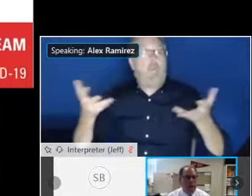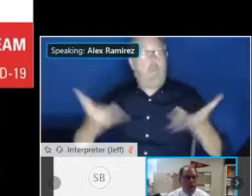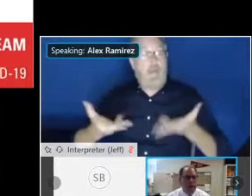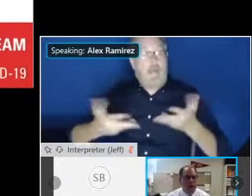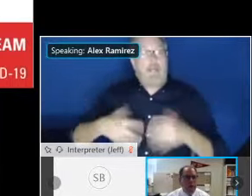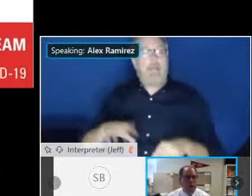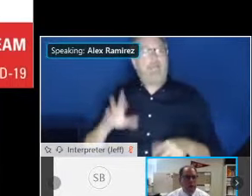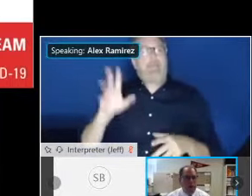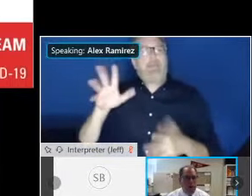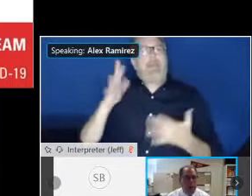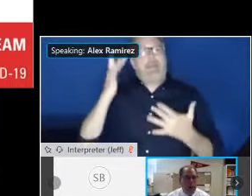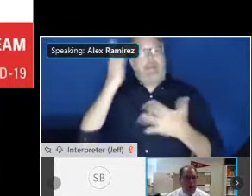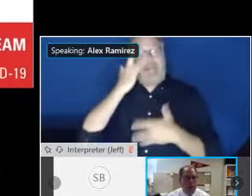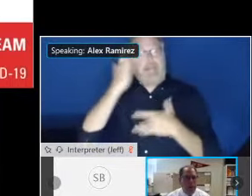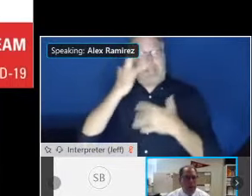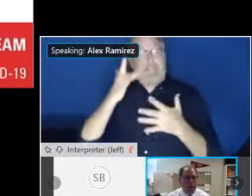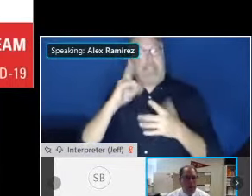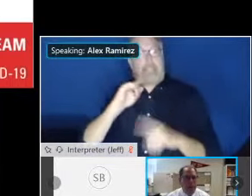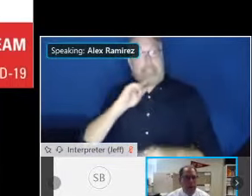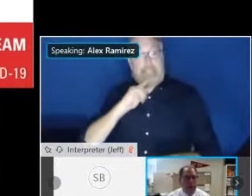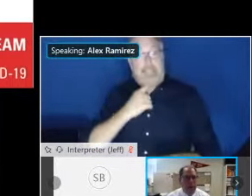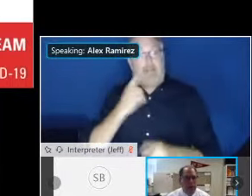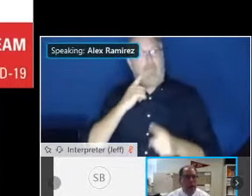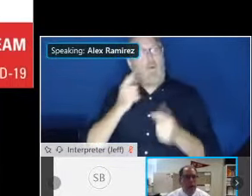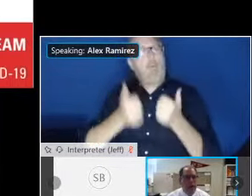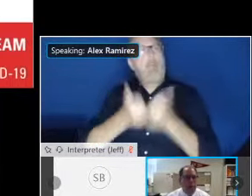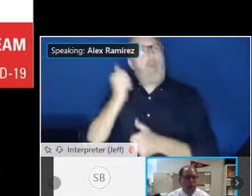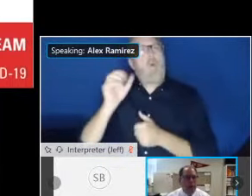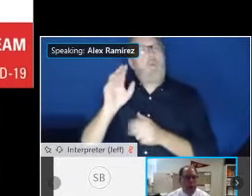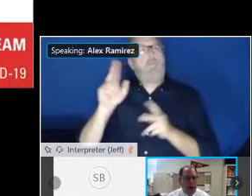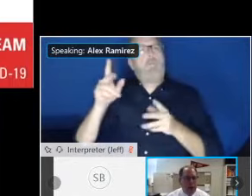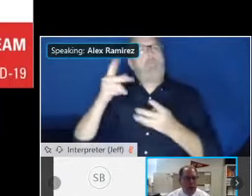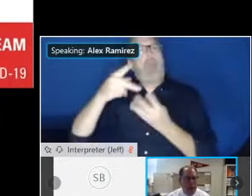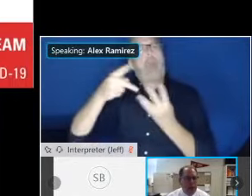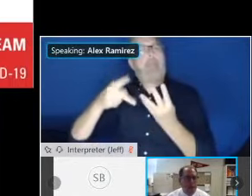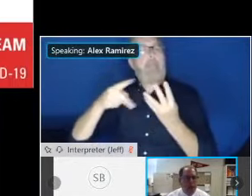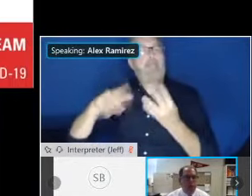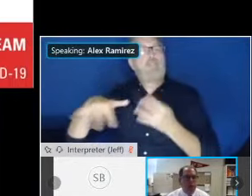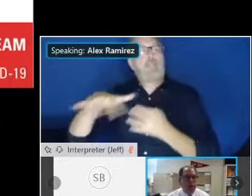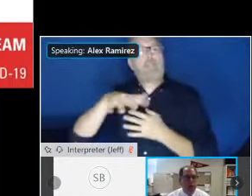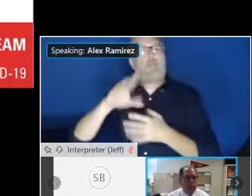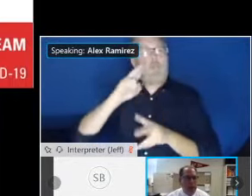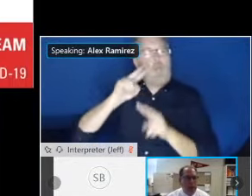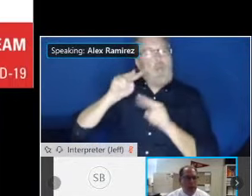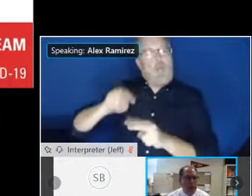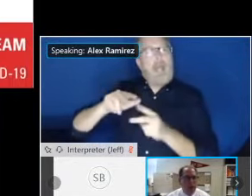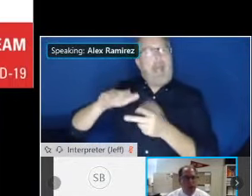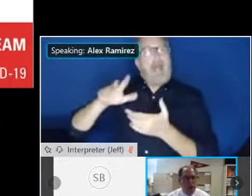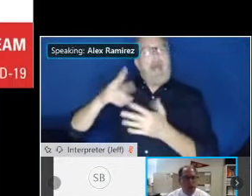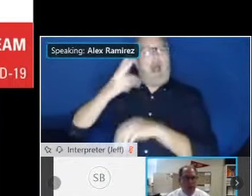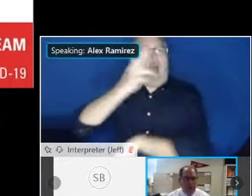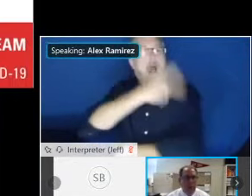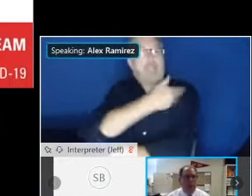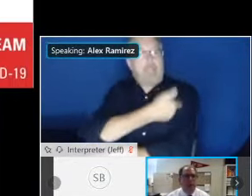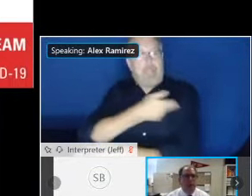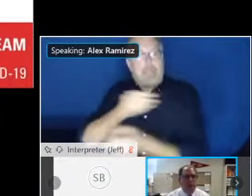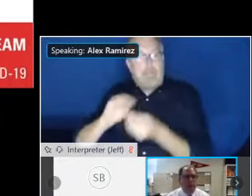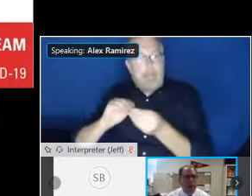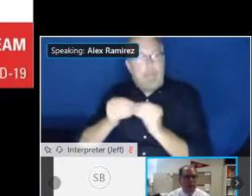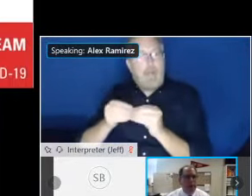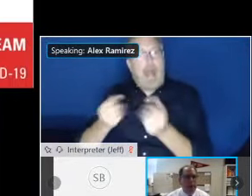is the severity of disease for the general population. And if you look at the hospitalization numbers, ICUs,